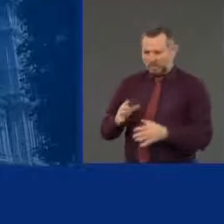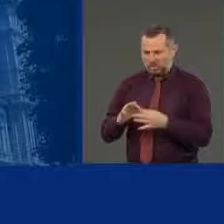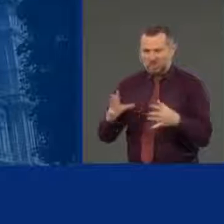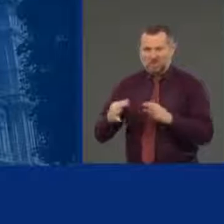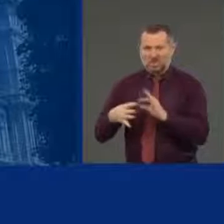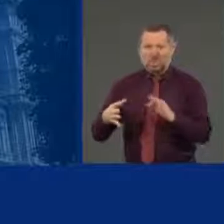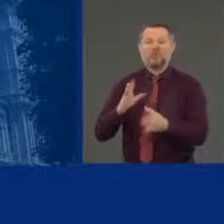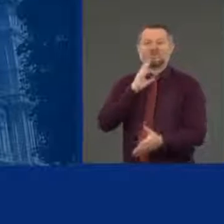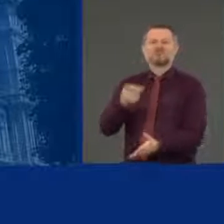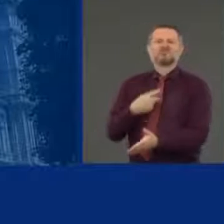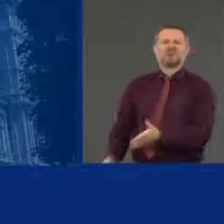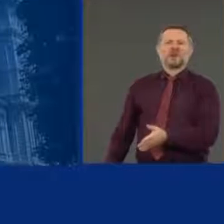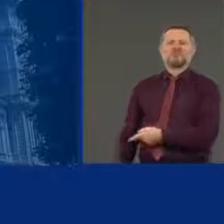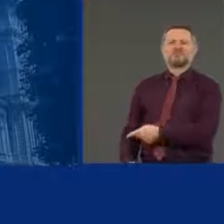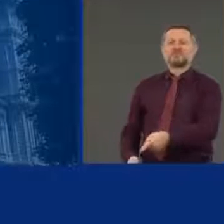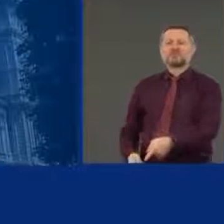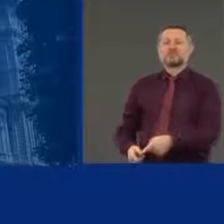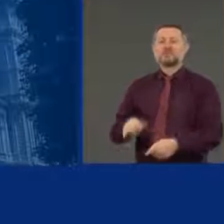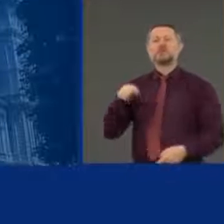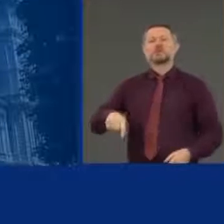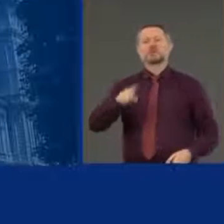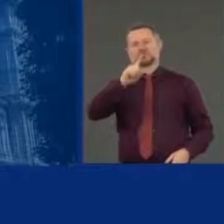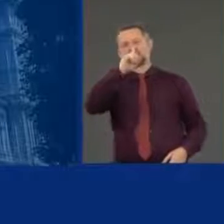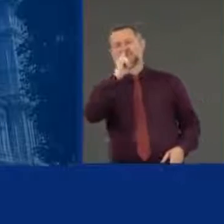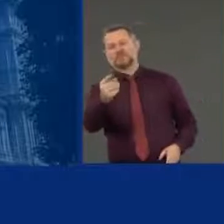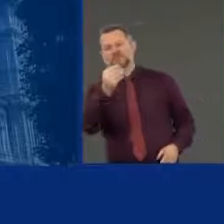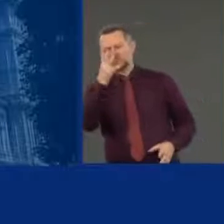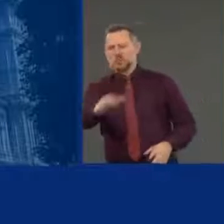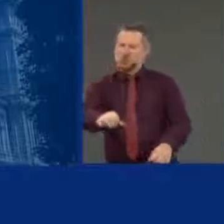is the real work of reform, right?